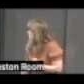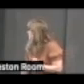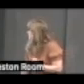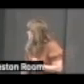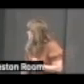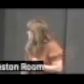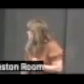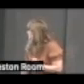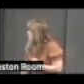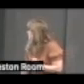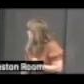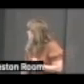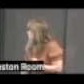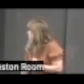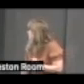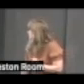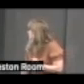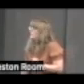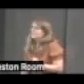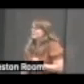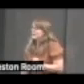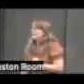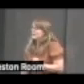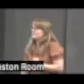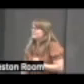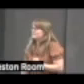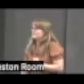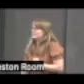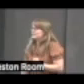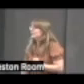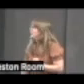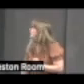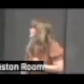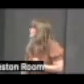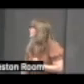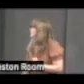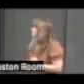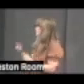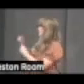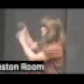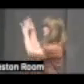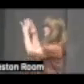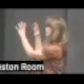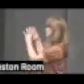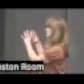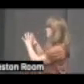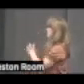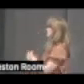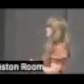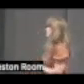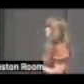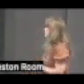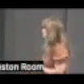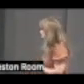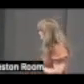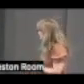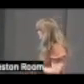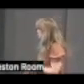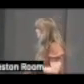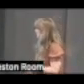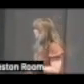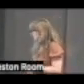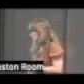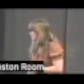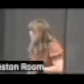the numbers just for those of you who are familiar. So I did like the little interaction table